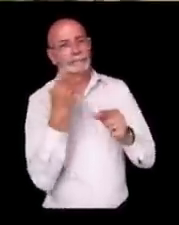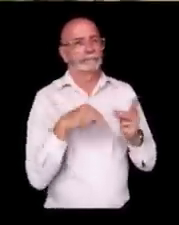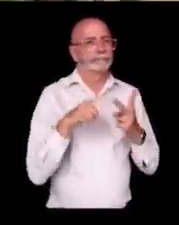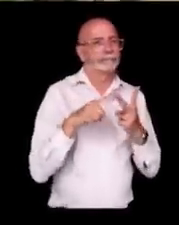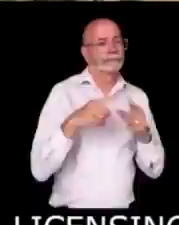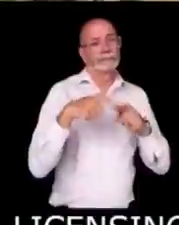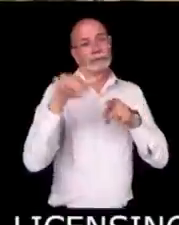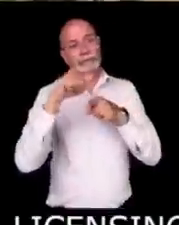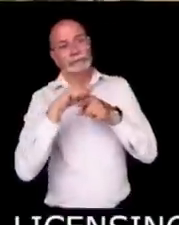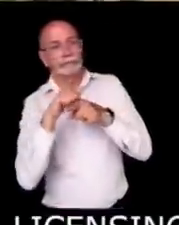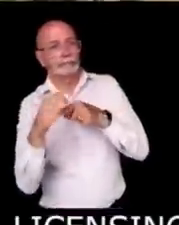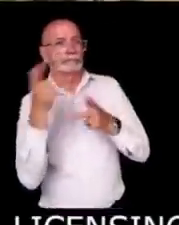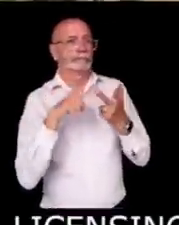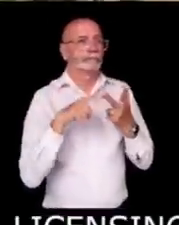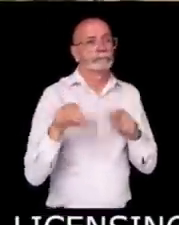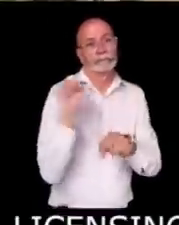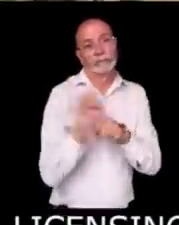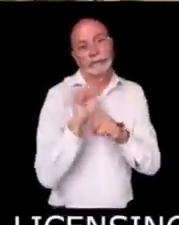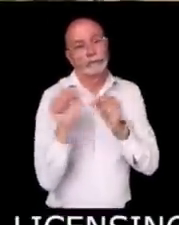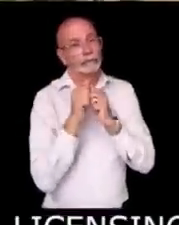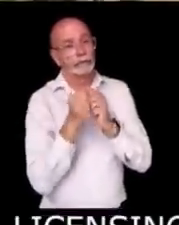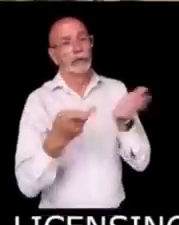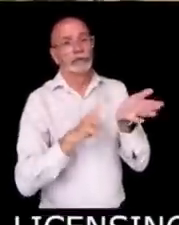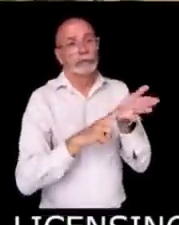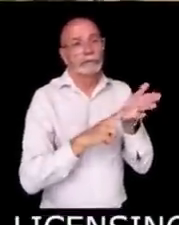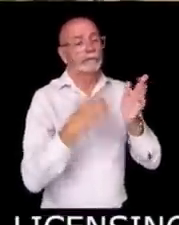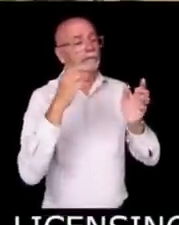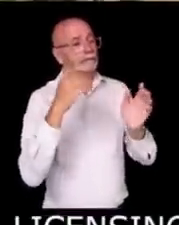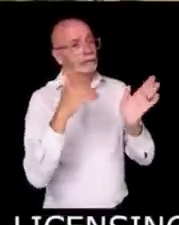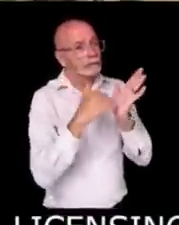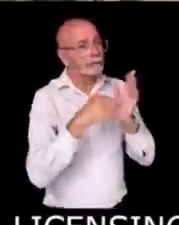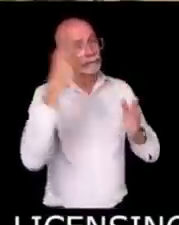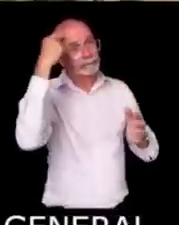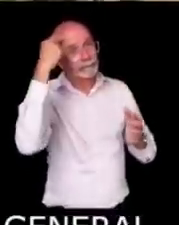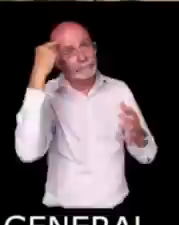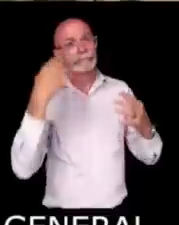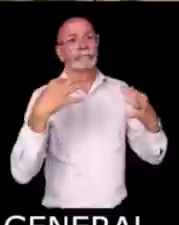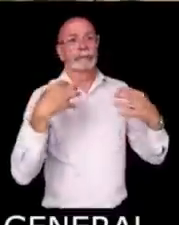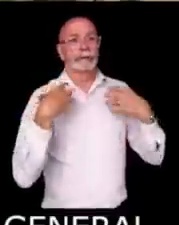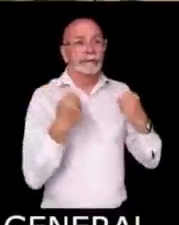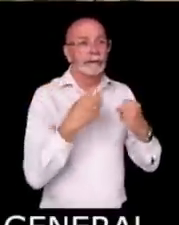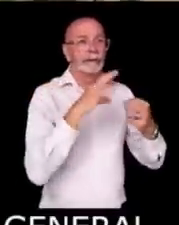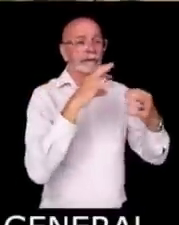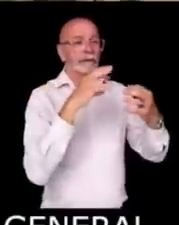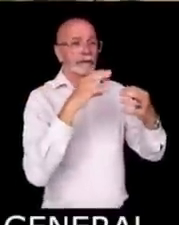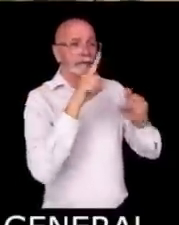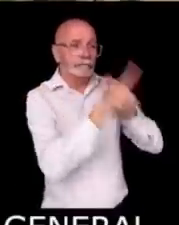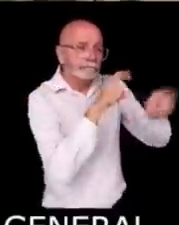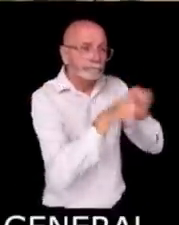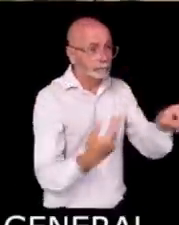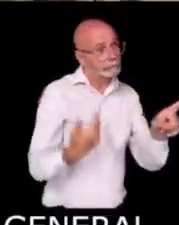working with general practitioners or family doctors to ask questions about mental health and whether people have